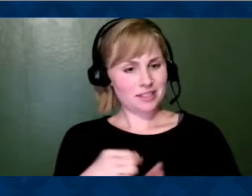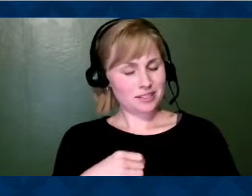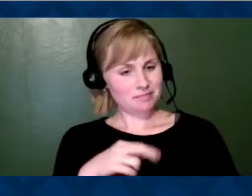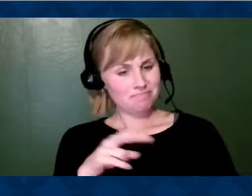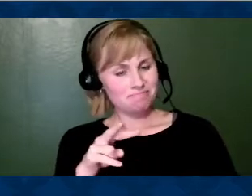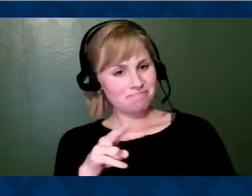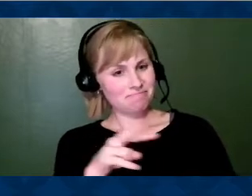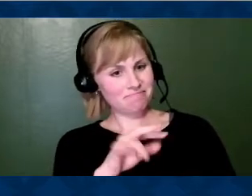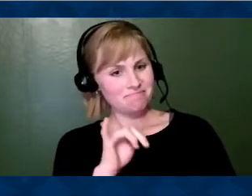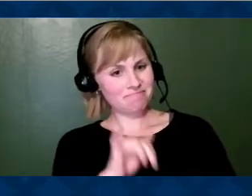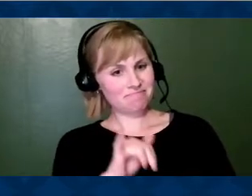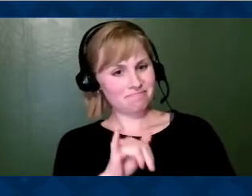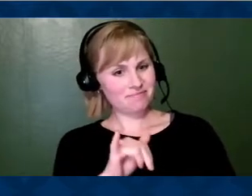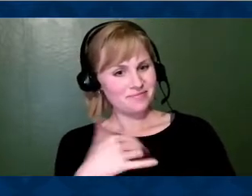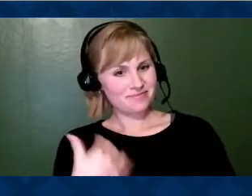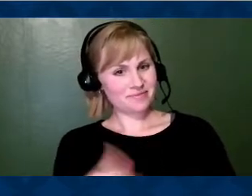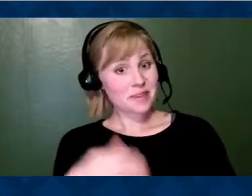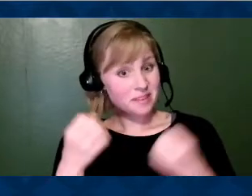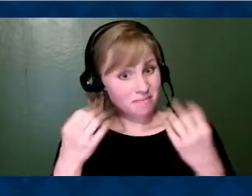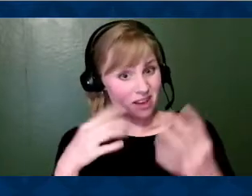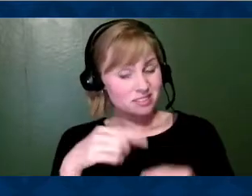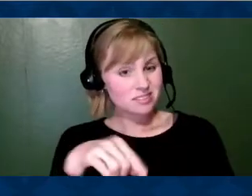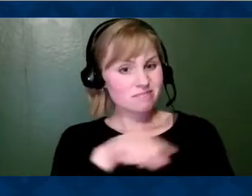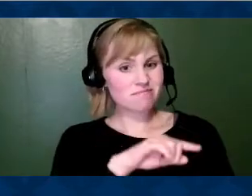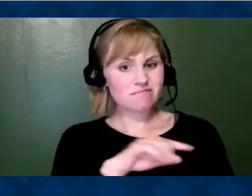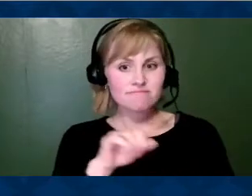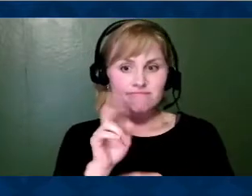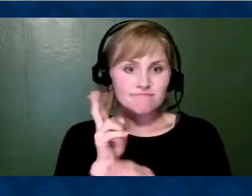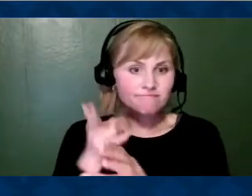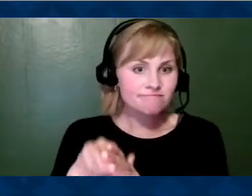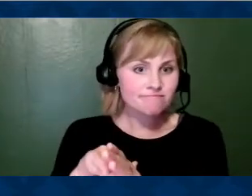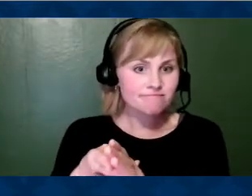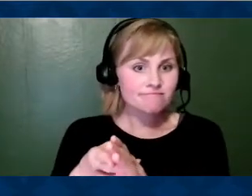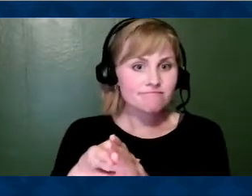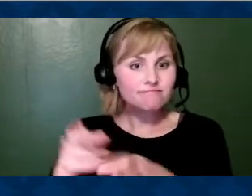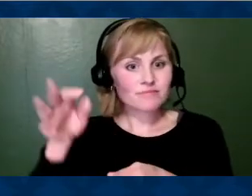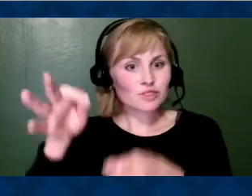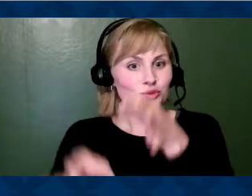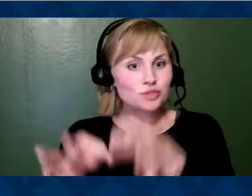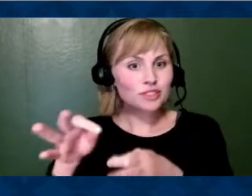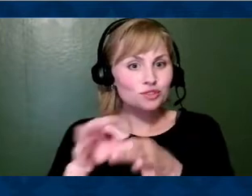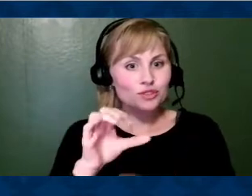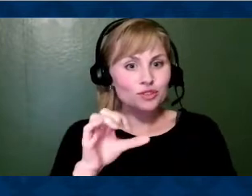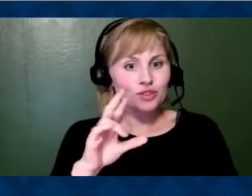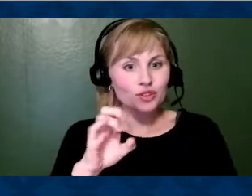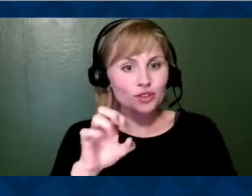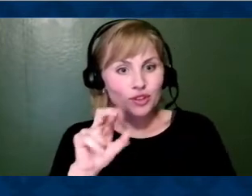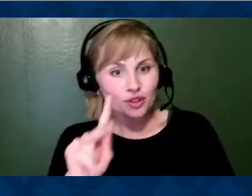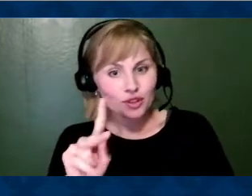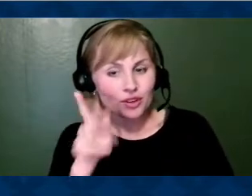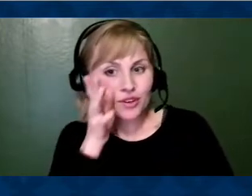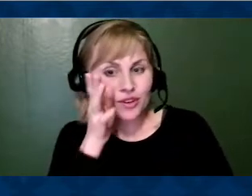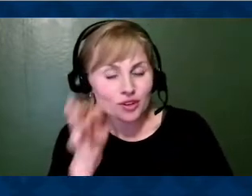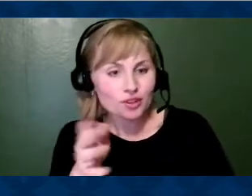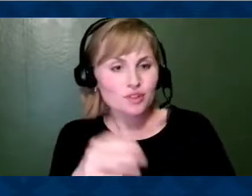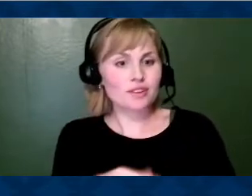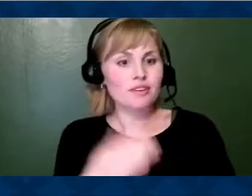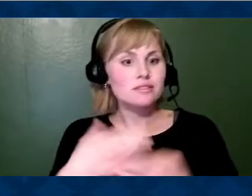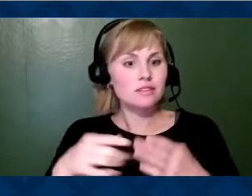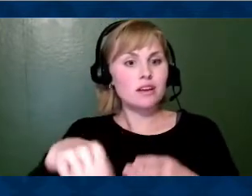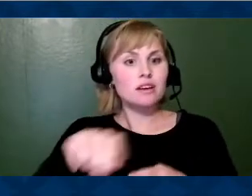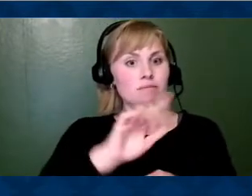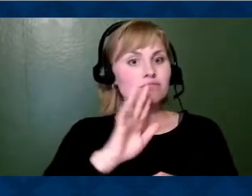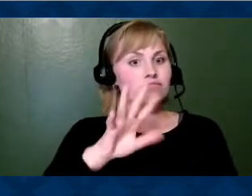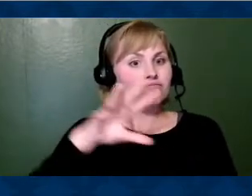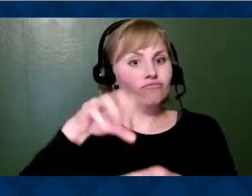see some who are headed off to judicial clerkships, some who are articling in Crown Attorney offices, and some who will